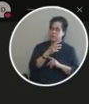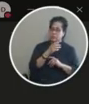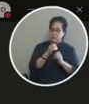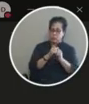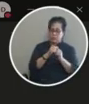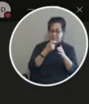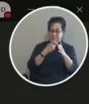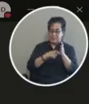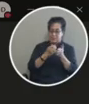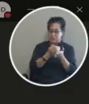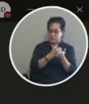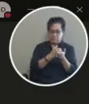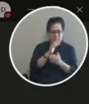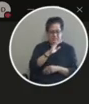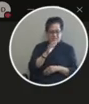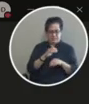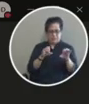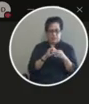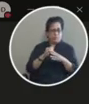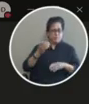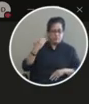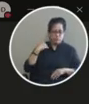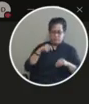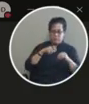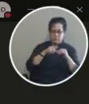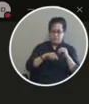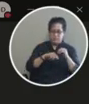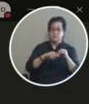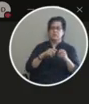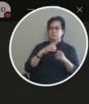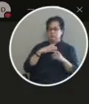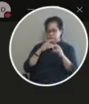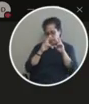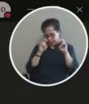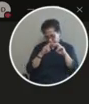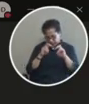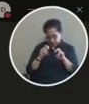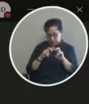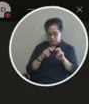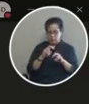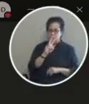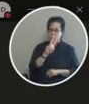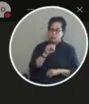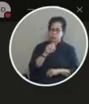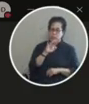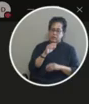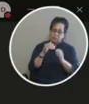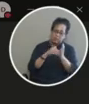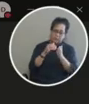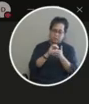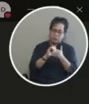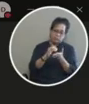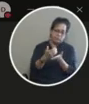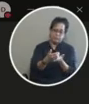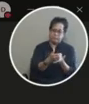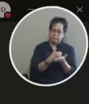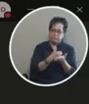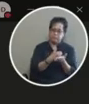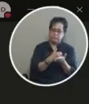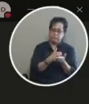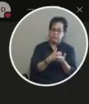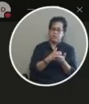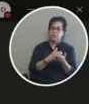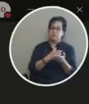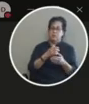tax collections. That had never been done before. And we collected $2.5 million that had never been collected before. So we brought